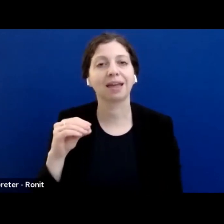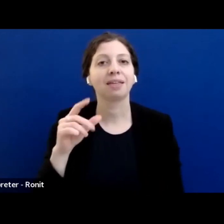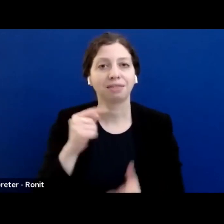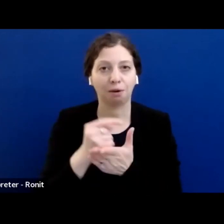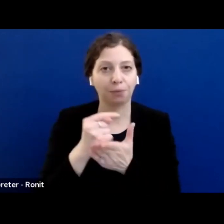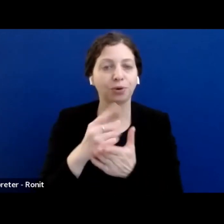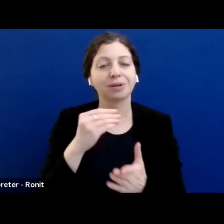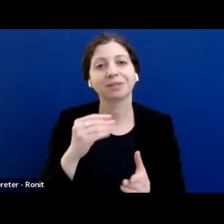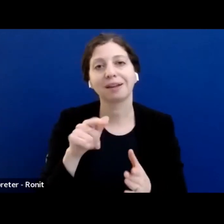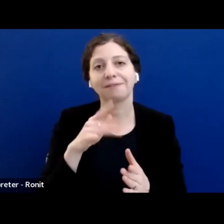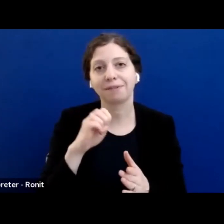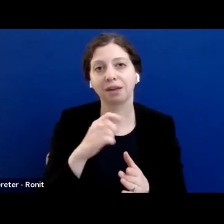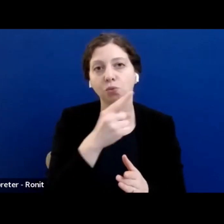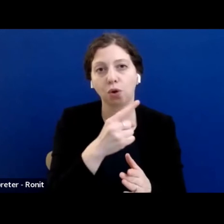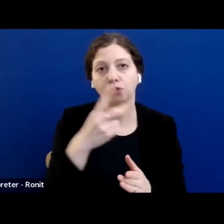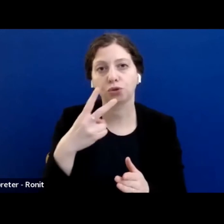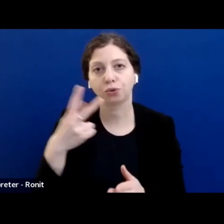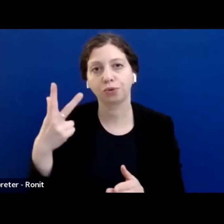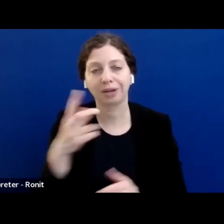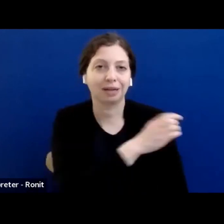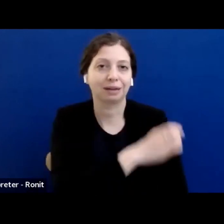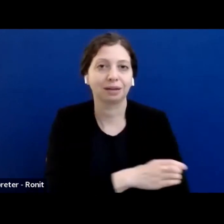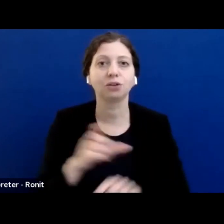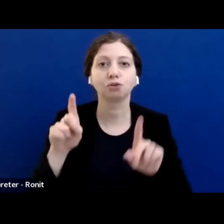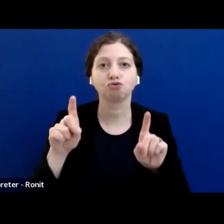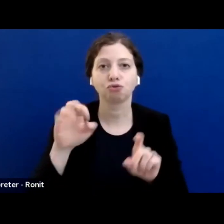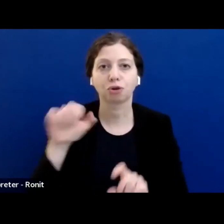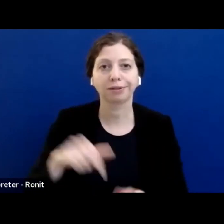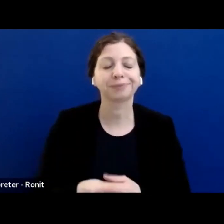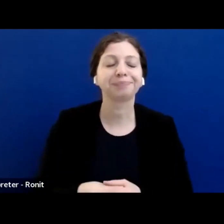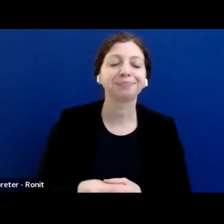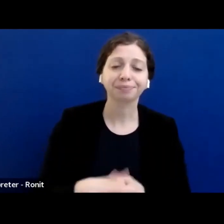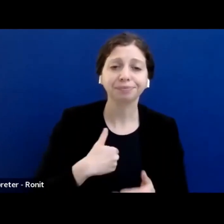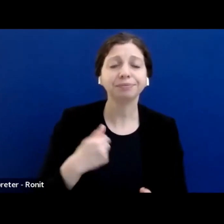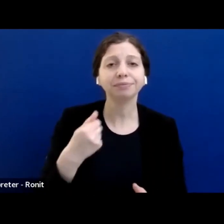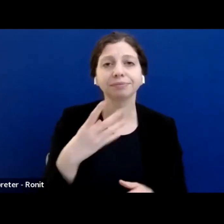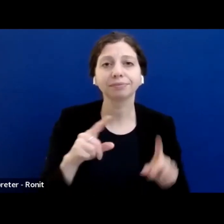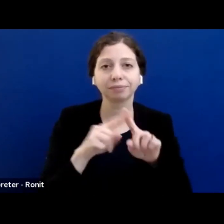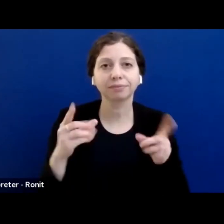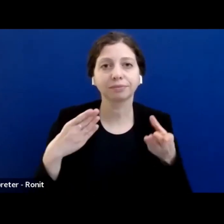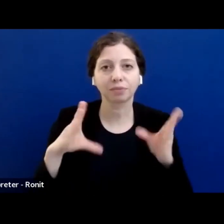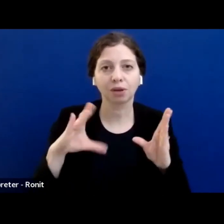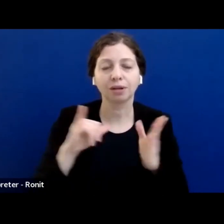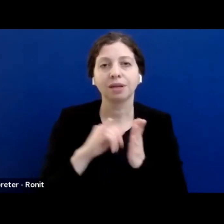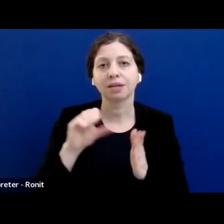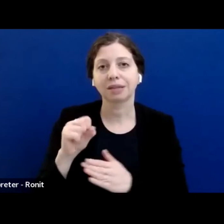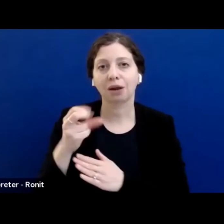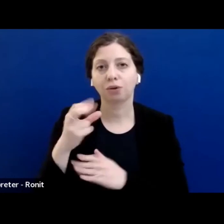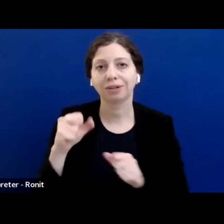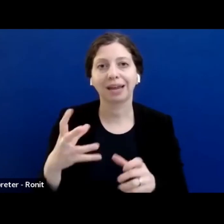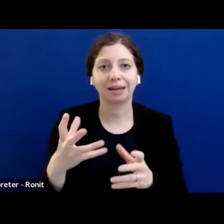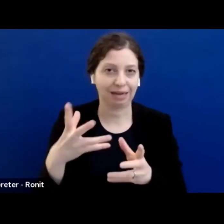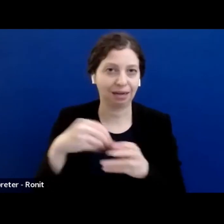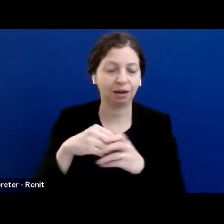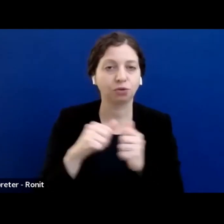1, 2, and 3 clinical trials. So there are several different ways that stakeholders can engage with the